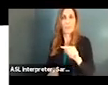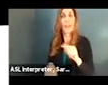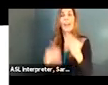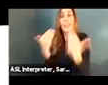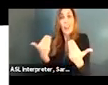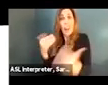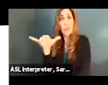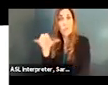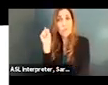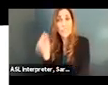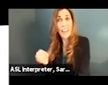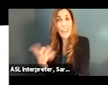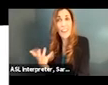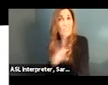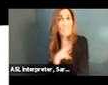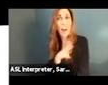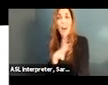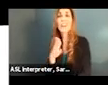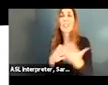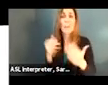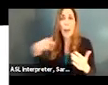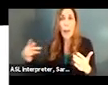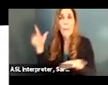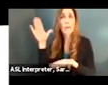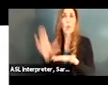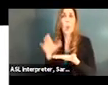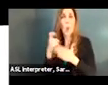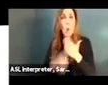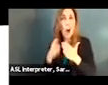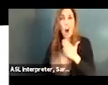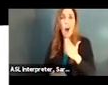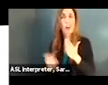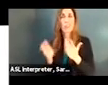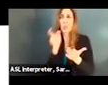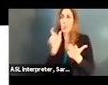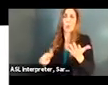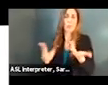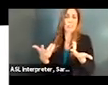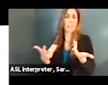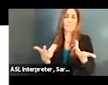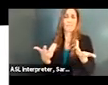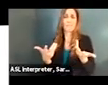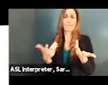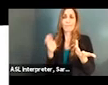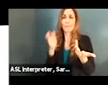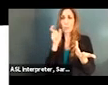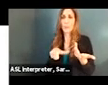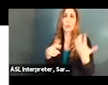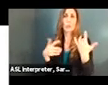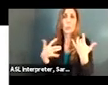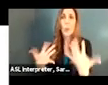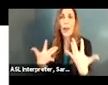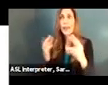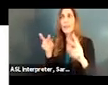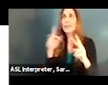can. There are some free apps, some low cost apps that you don't need to wait for